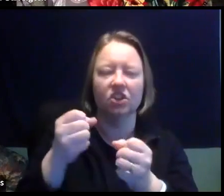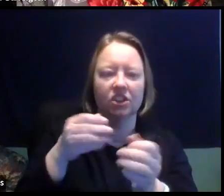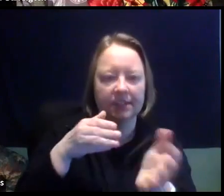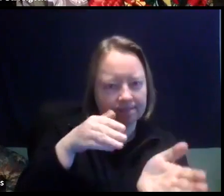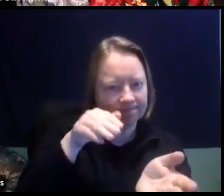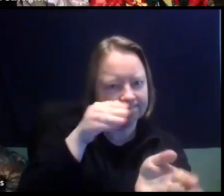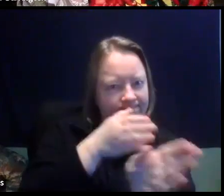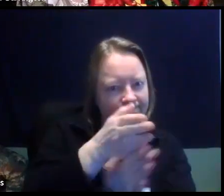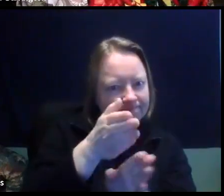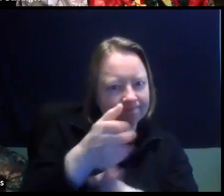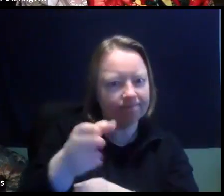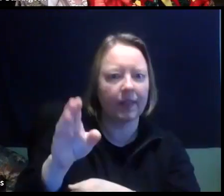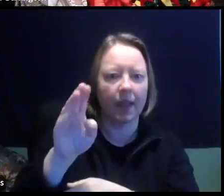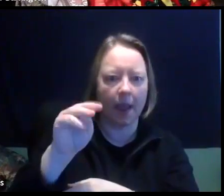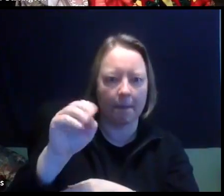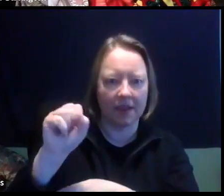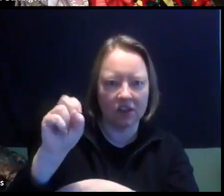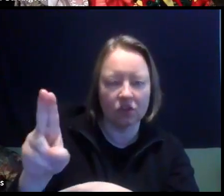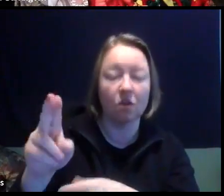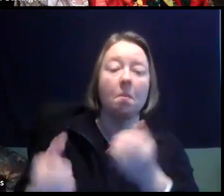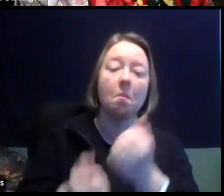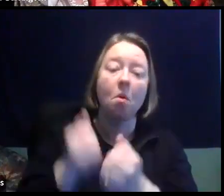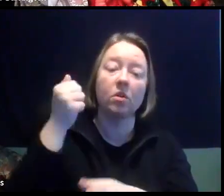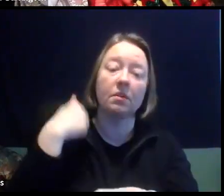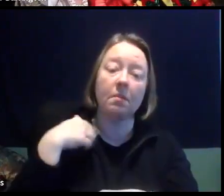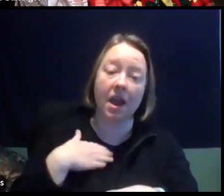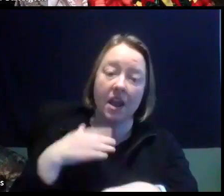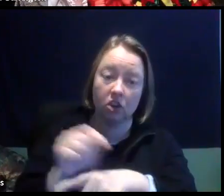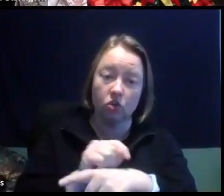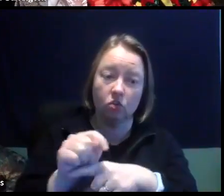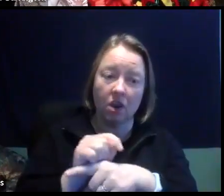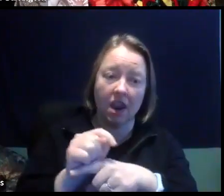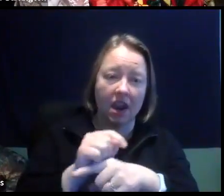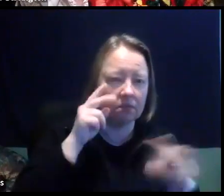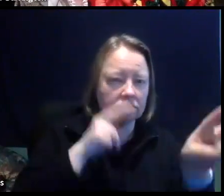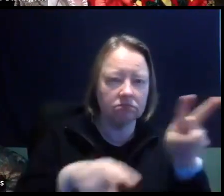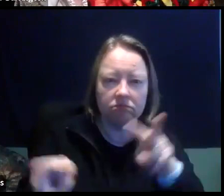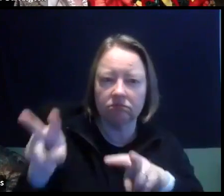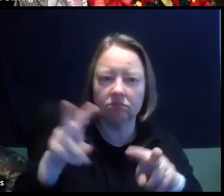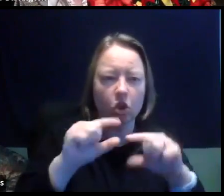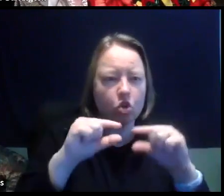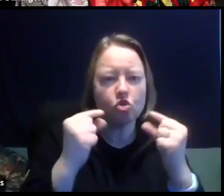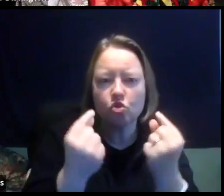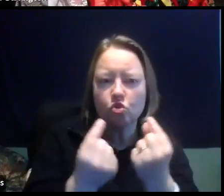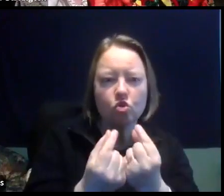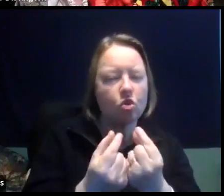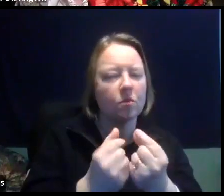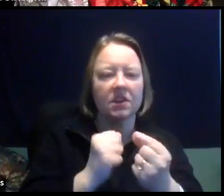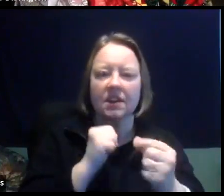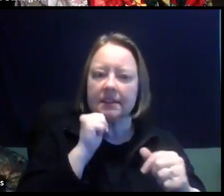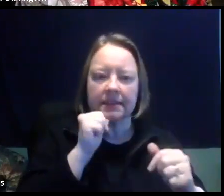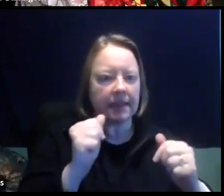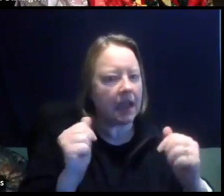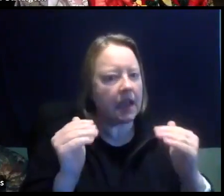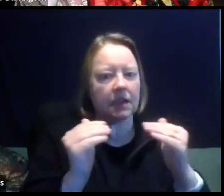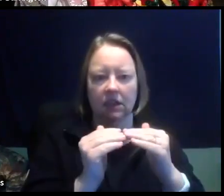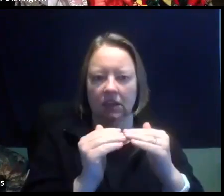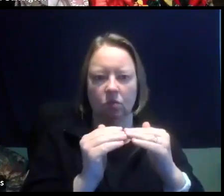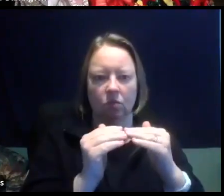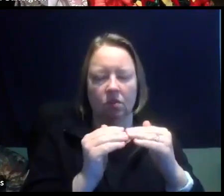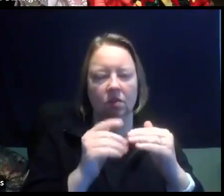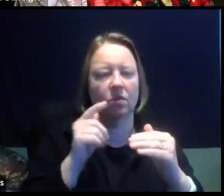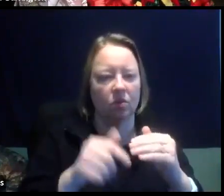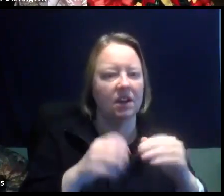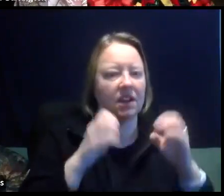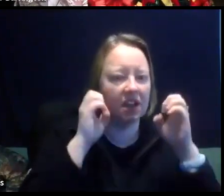the majority of my academic training looking at group inequities that pertain to education and young